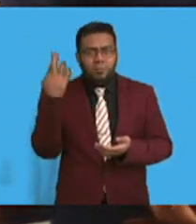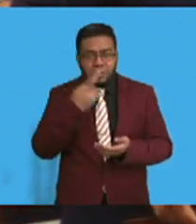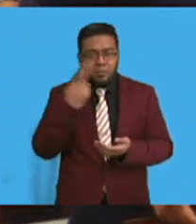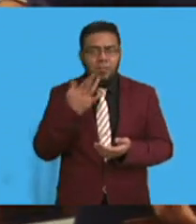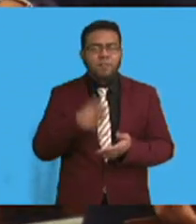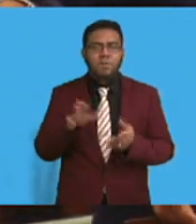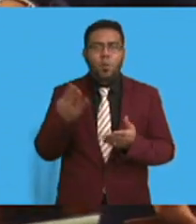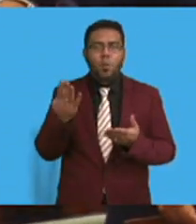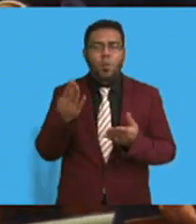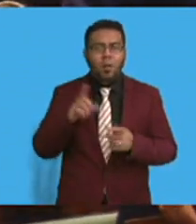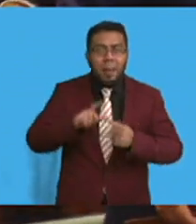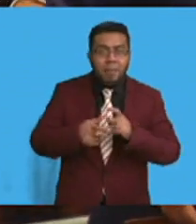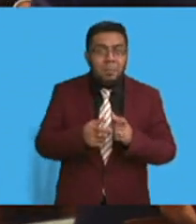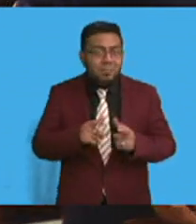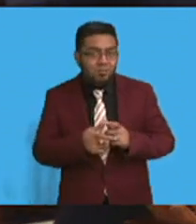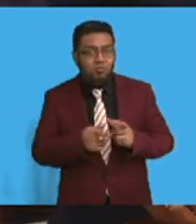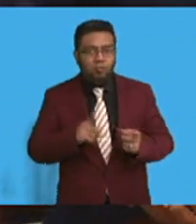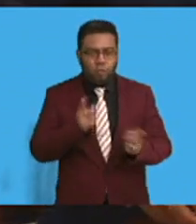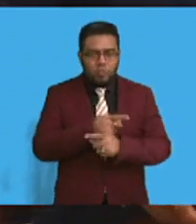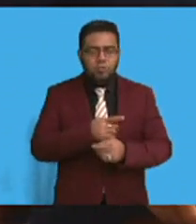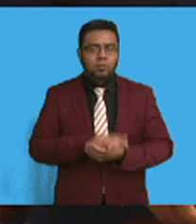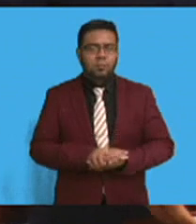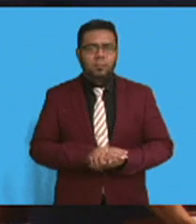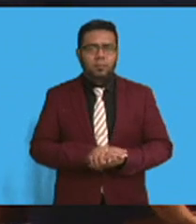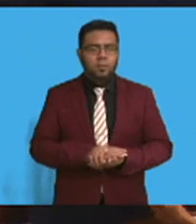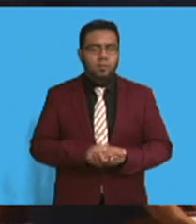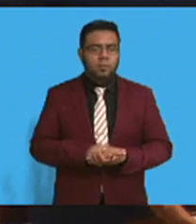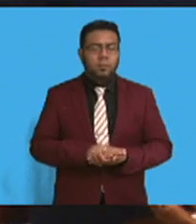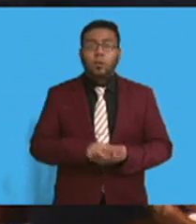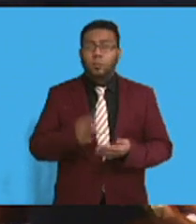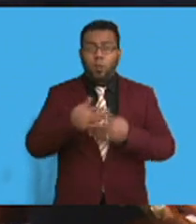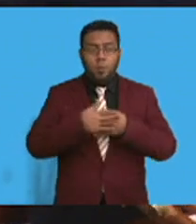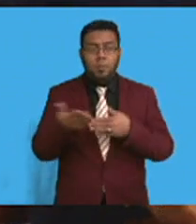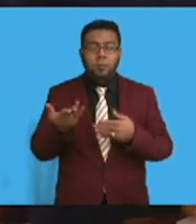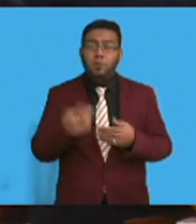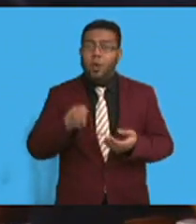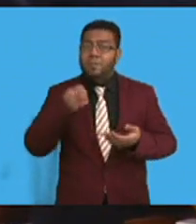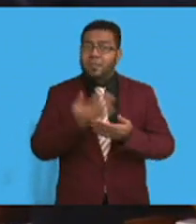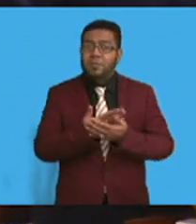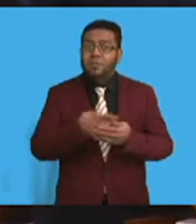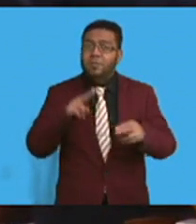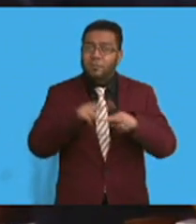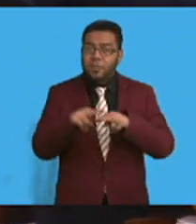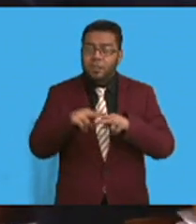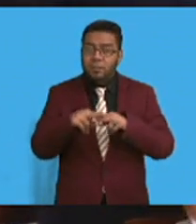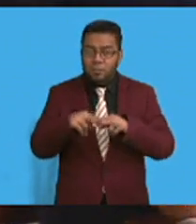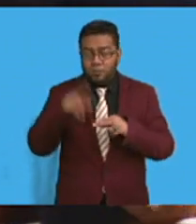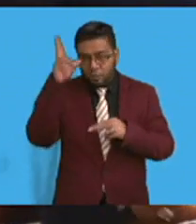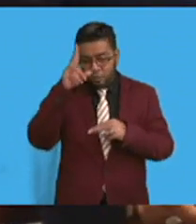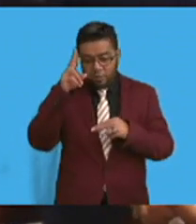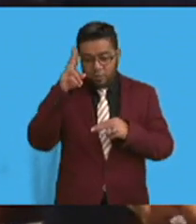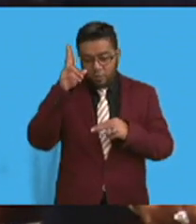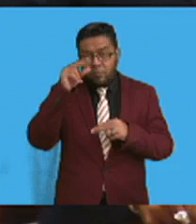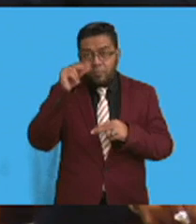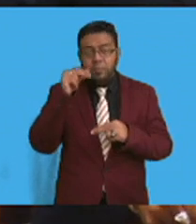develop new insurance products to open up immediate flows of grant assistance to Fiji and affected Fijians in the aftermath of severe weather events. These